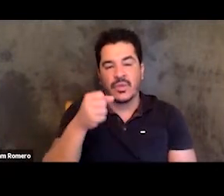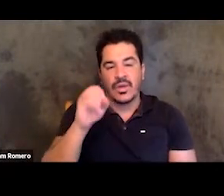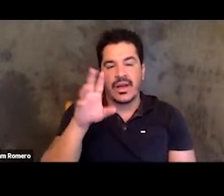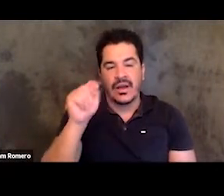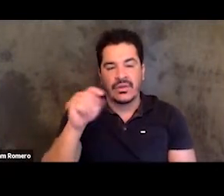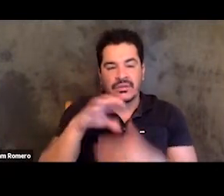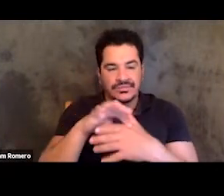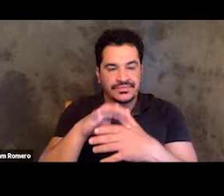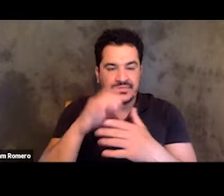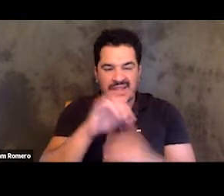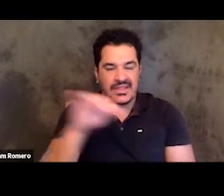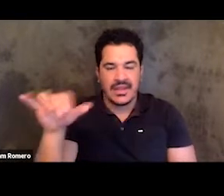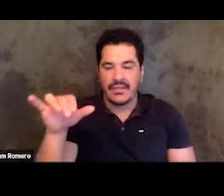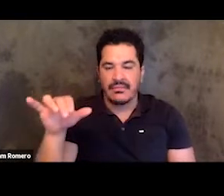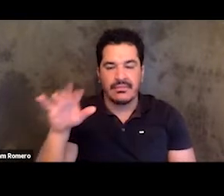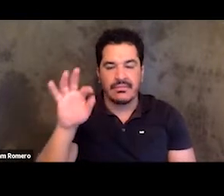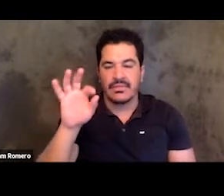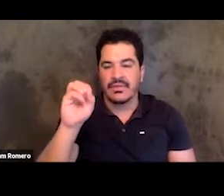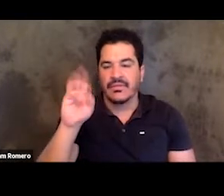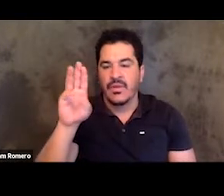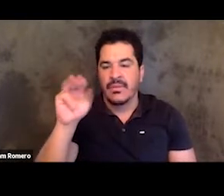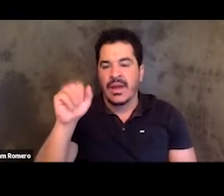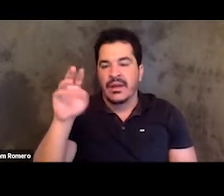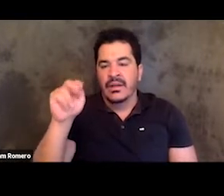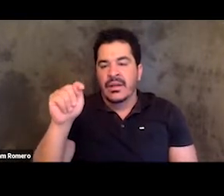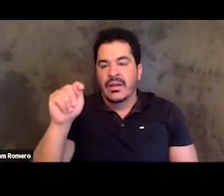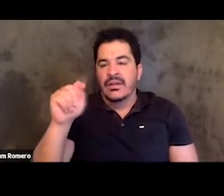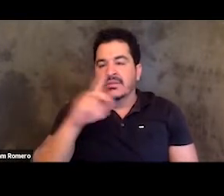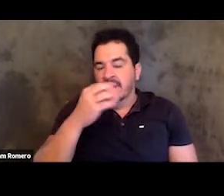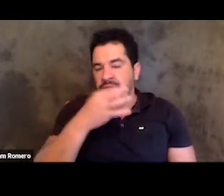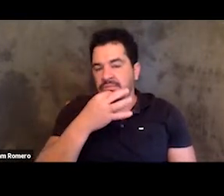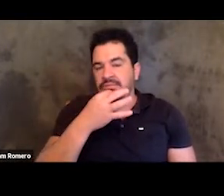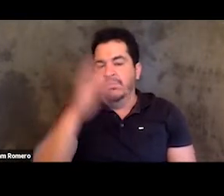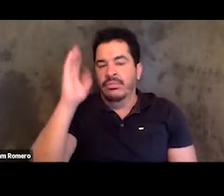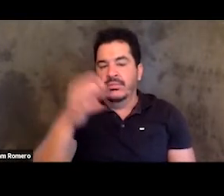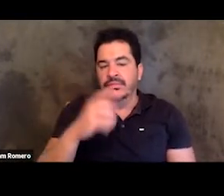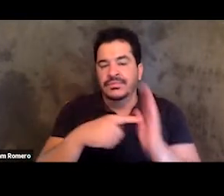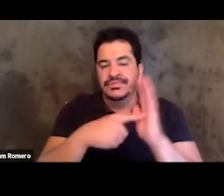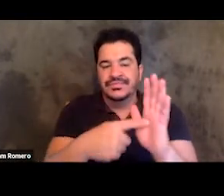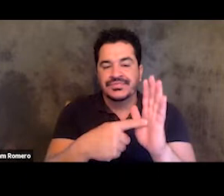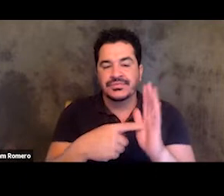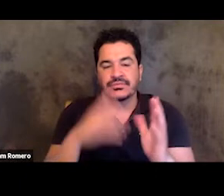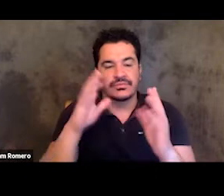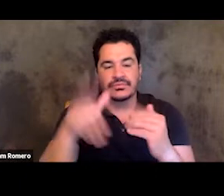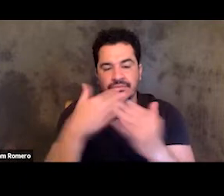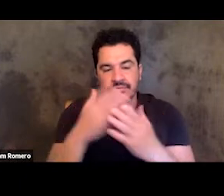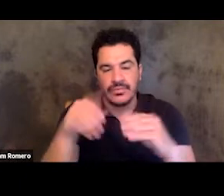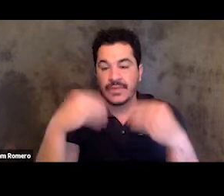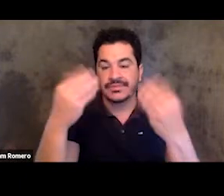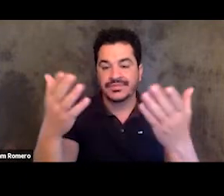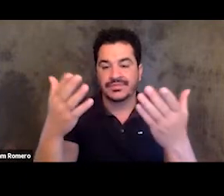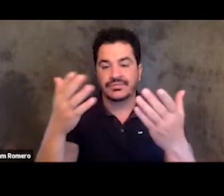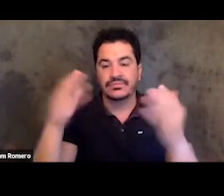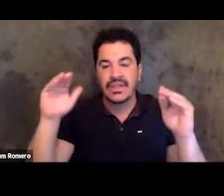show a couple of examples of some of the content that's in the sector pullouts. but they all provide an introduction that talks